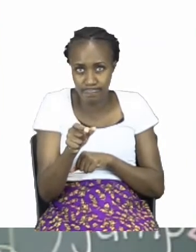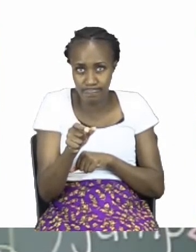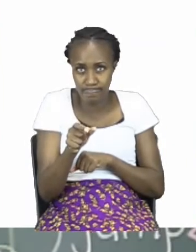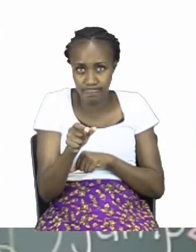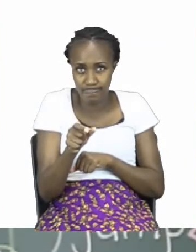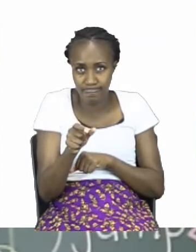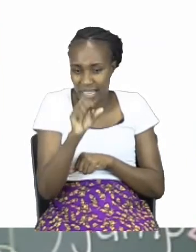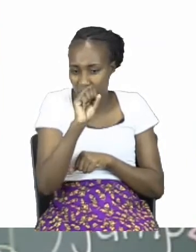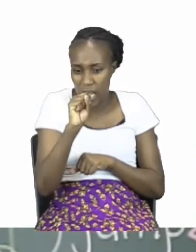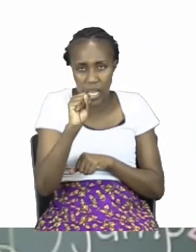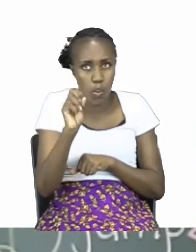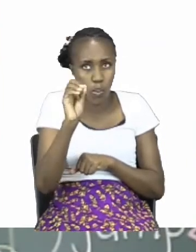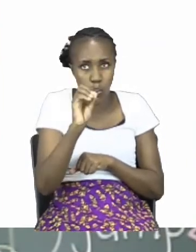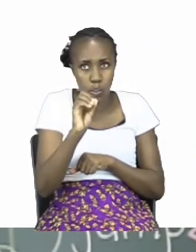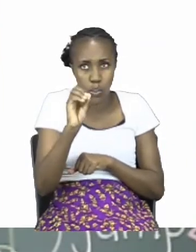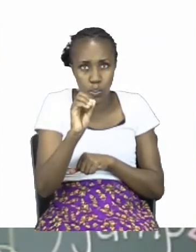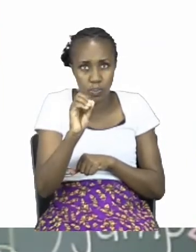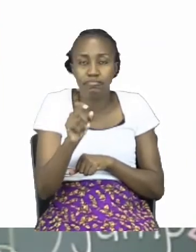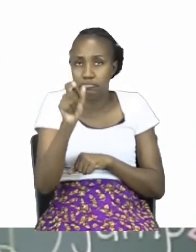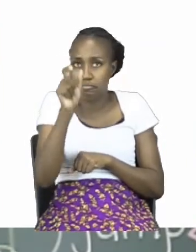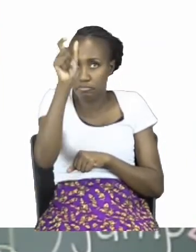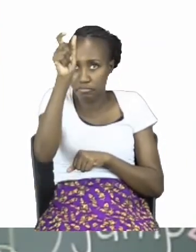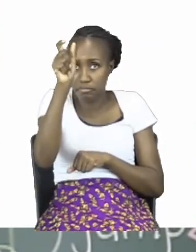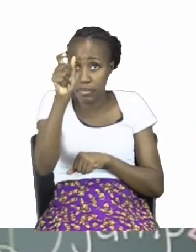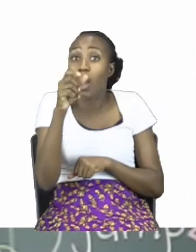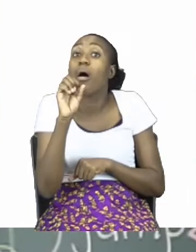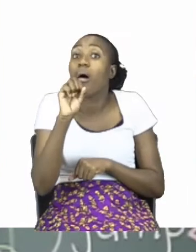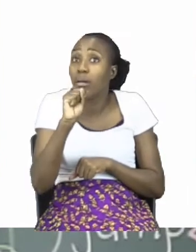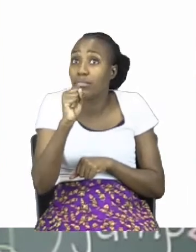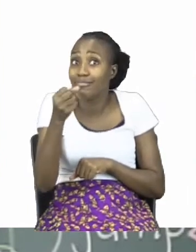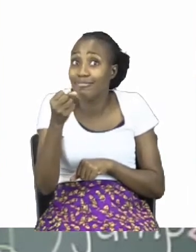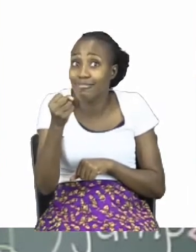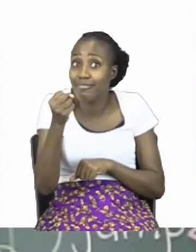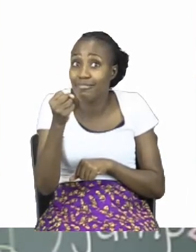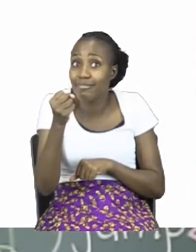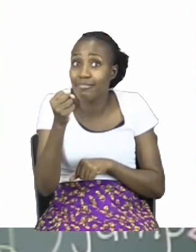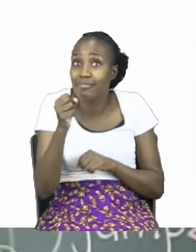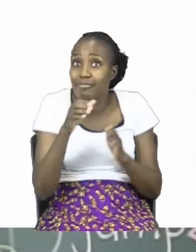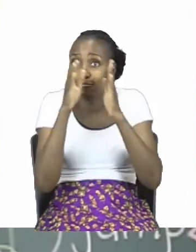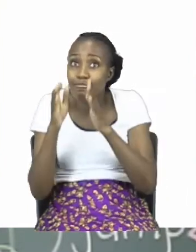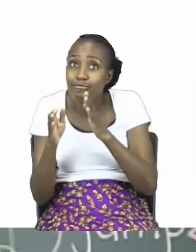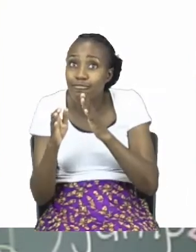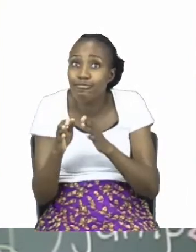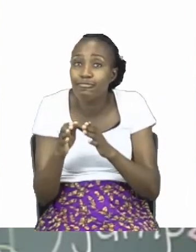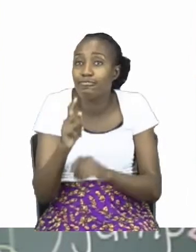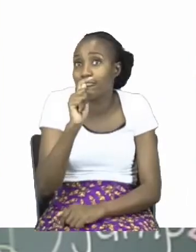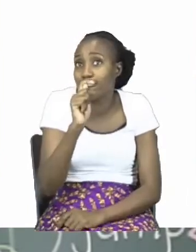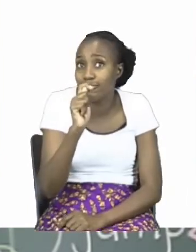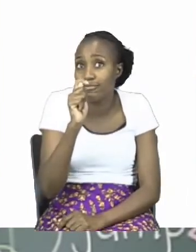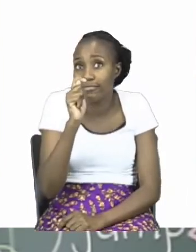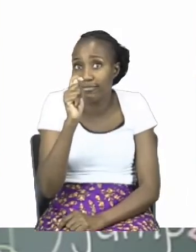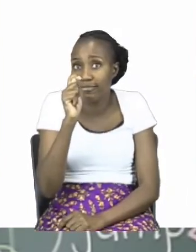S. Nothing here so far. Oh, I found one! And the next letter is a